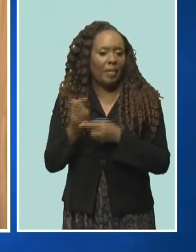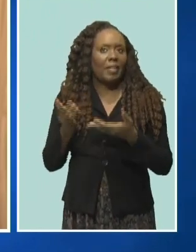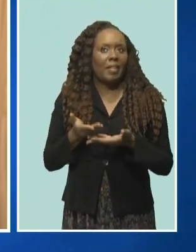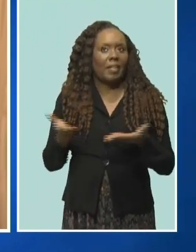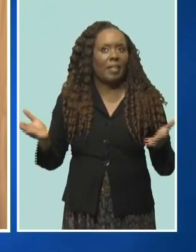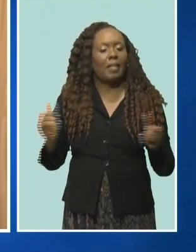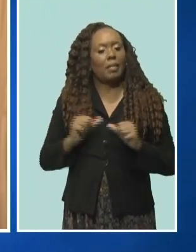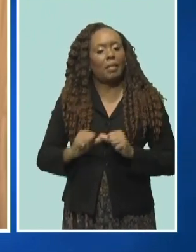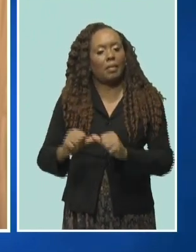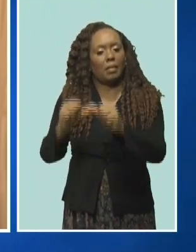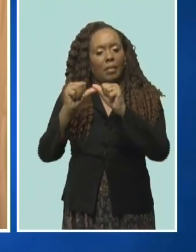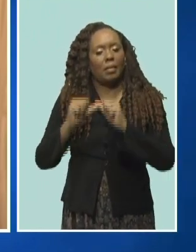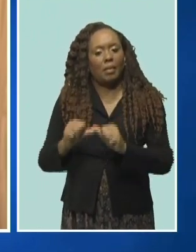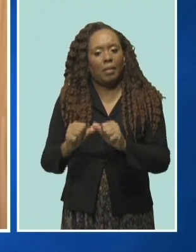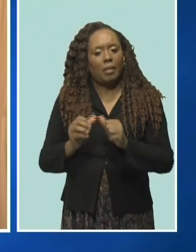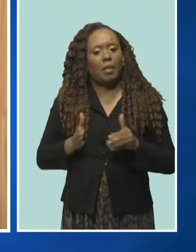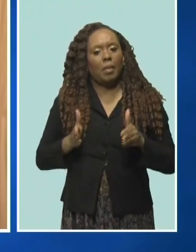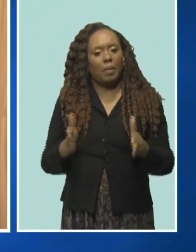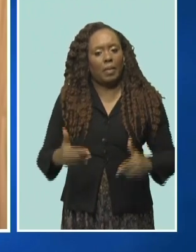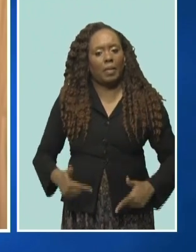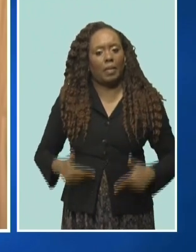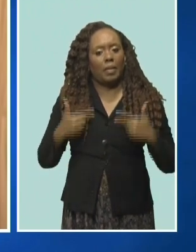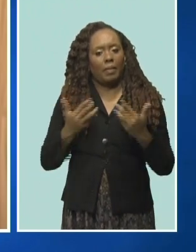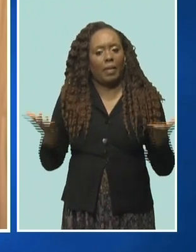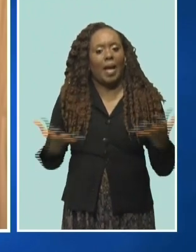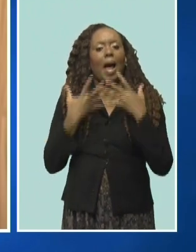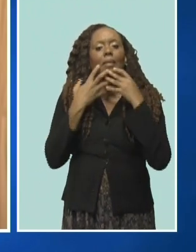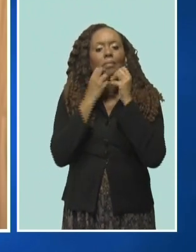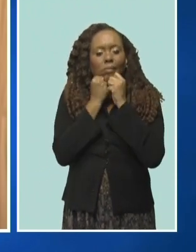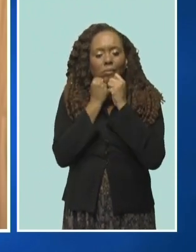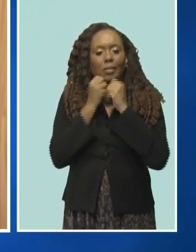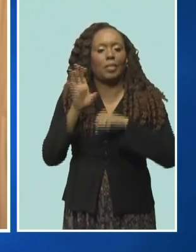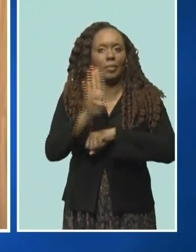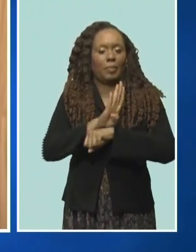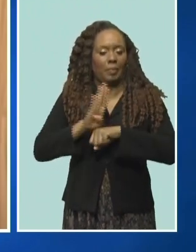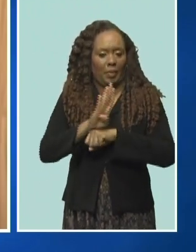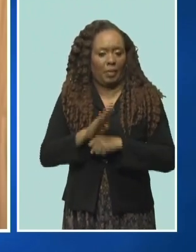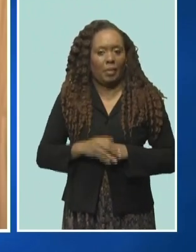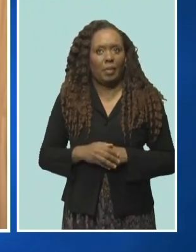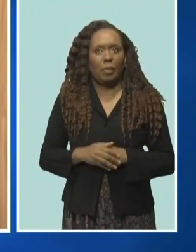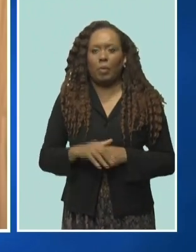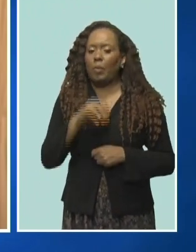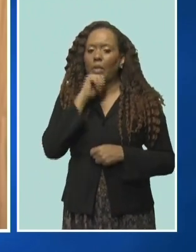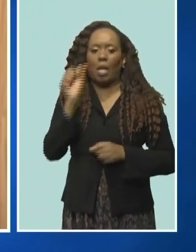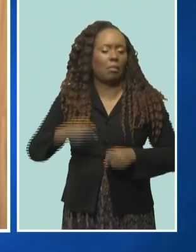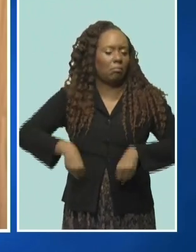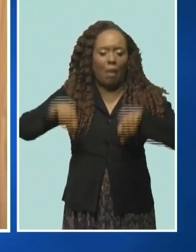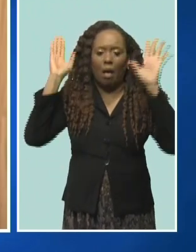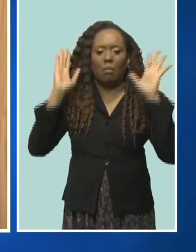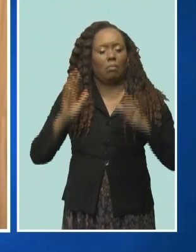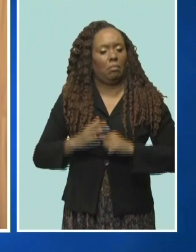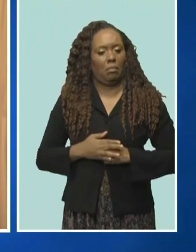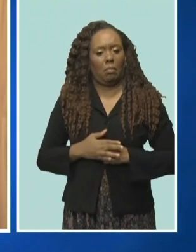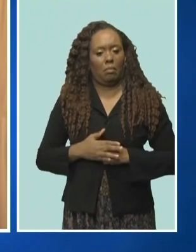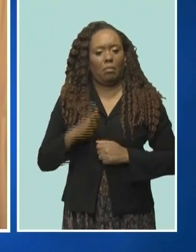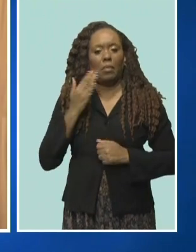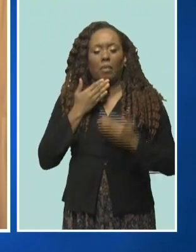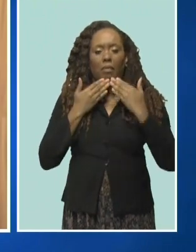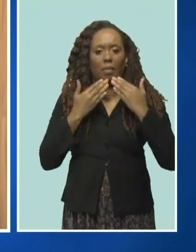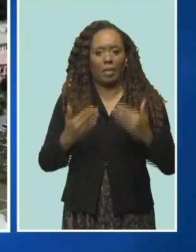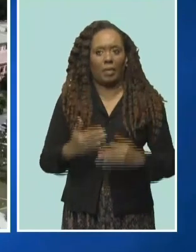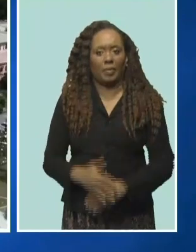to maintain the way of life that we cherish so much. We will not surrender to a handful. Thank